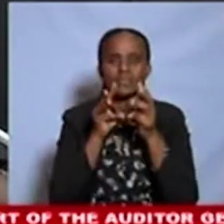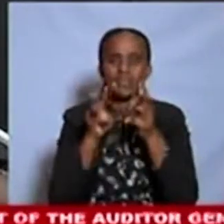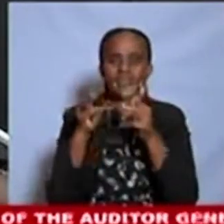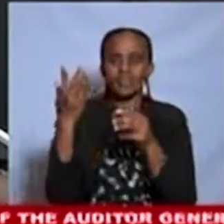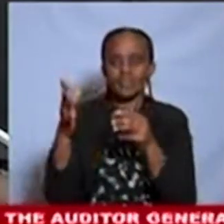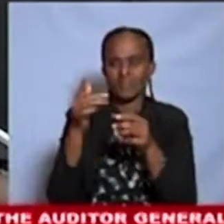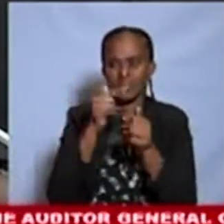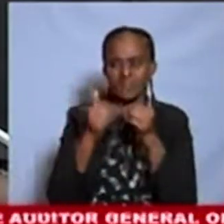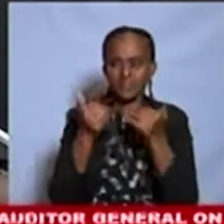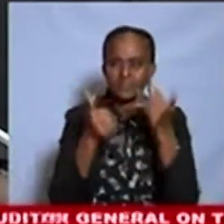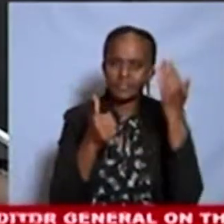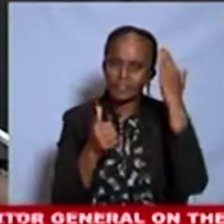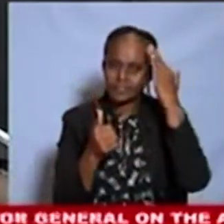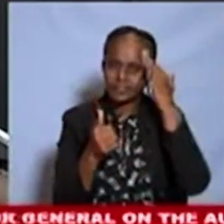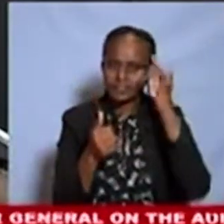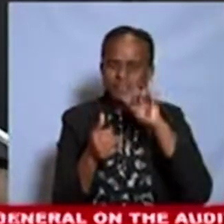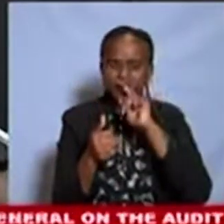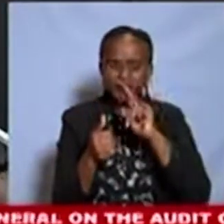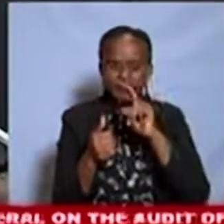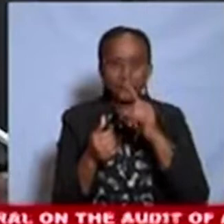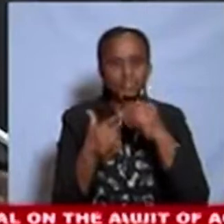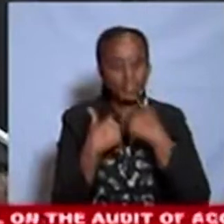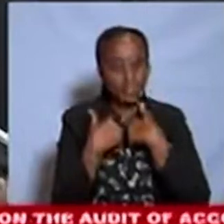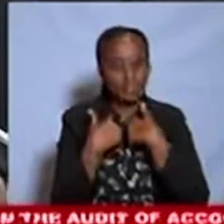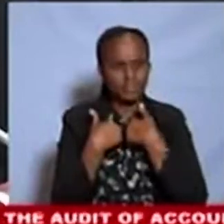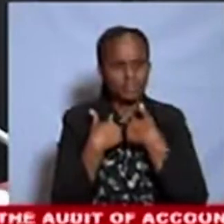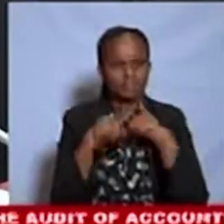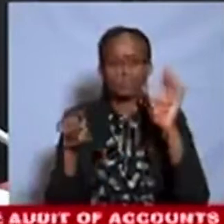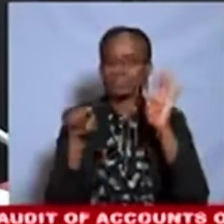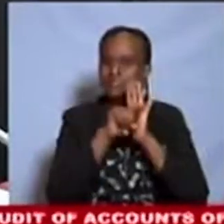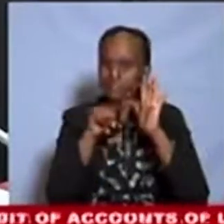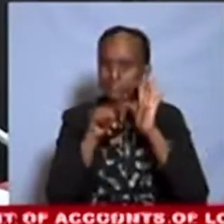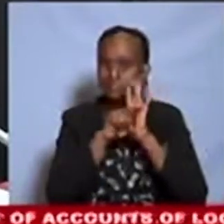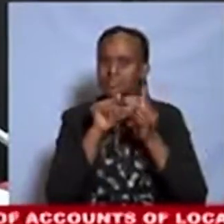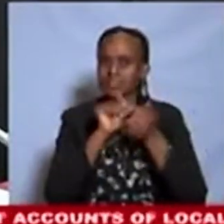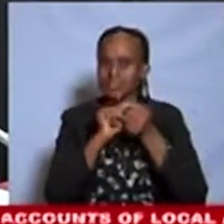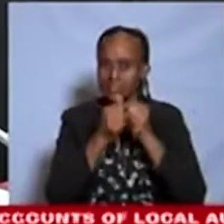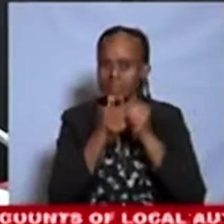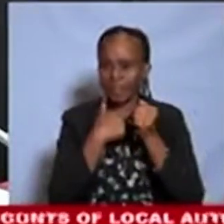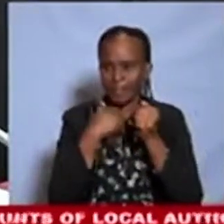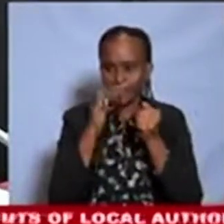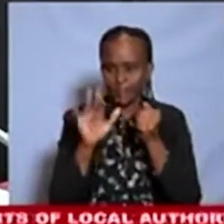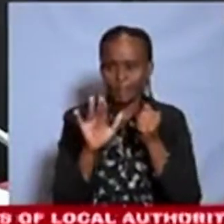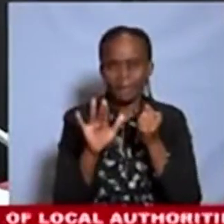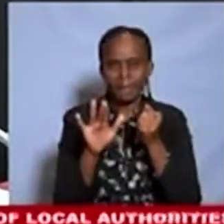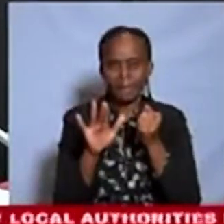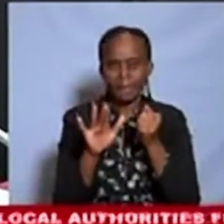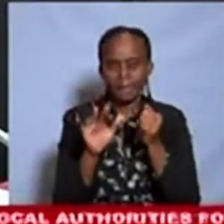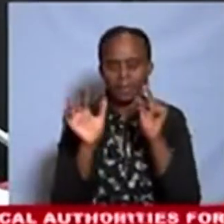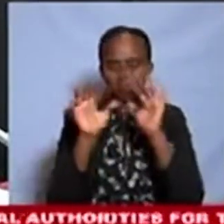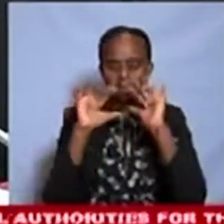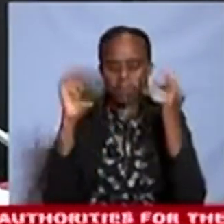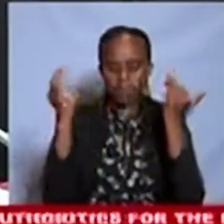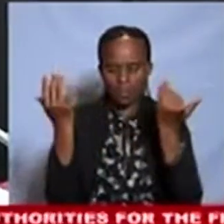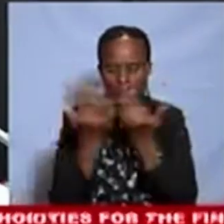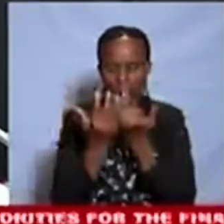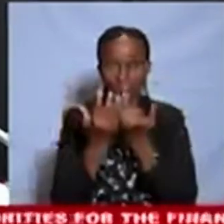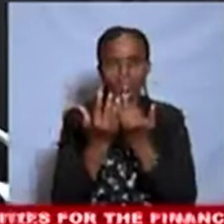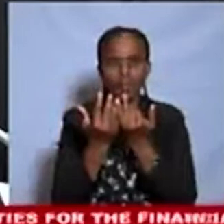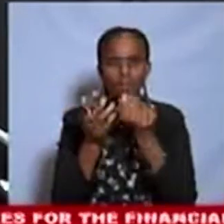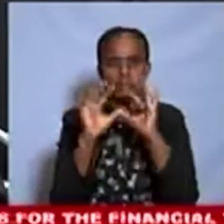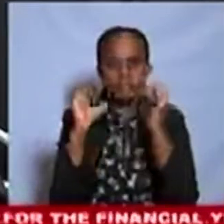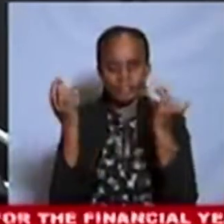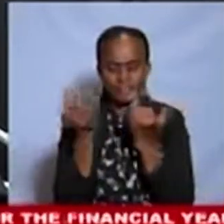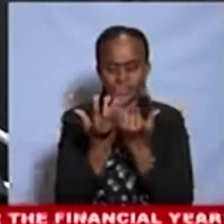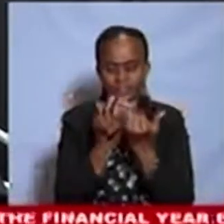because you know it has got also a very negative effect on the global warming. You know,